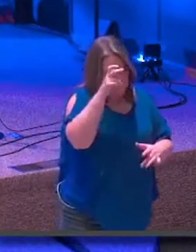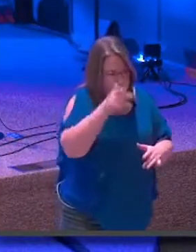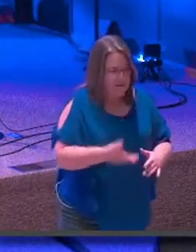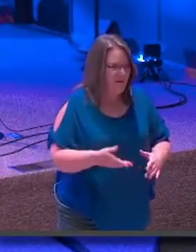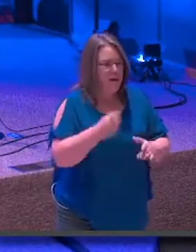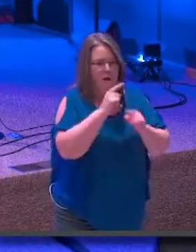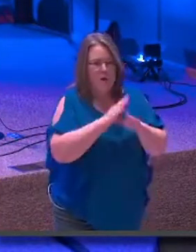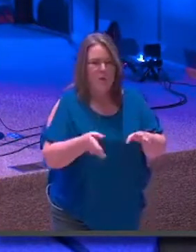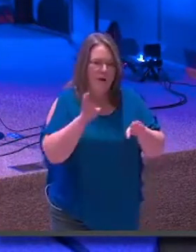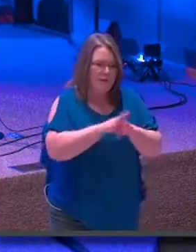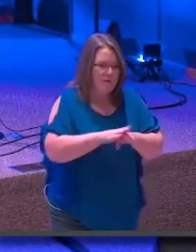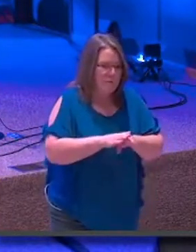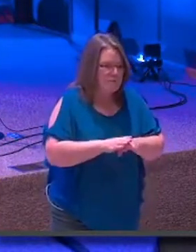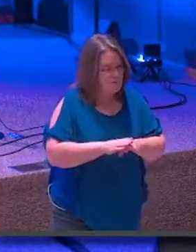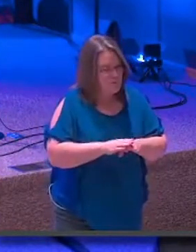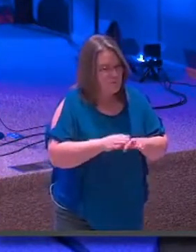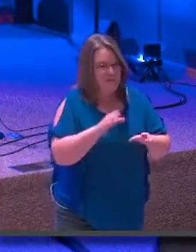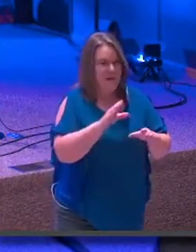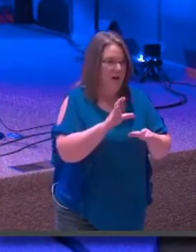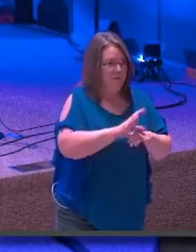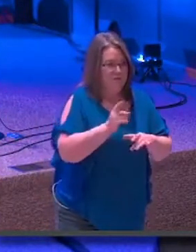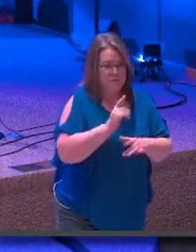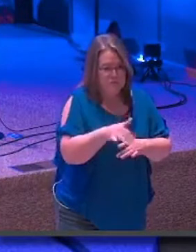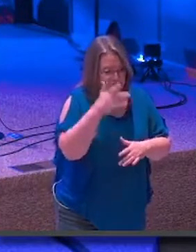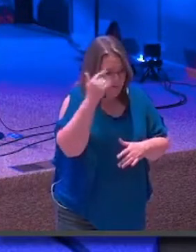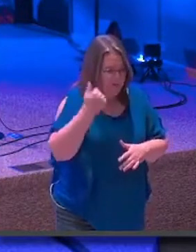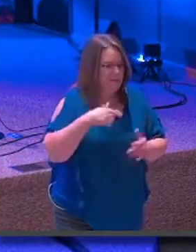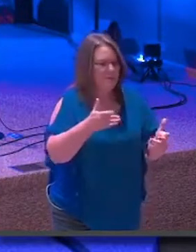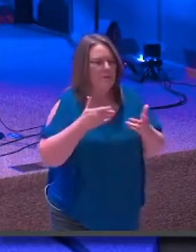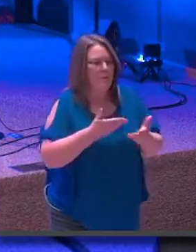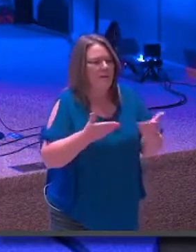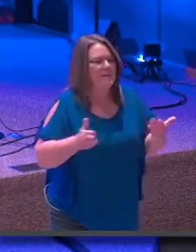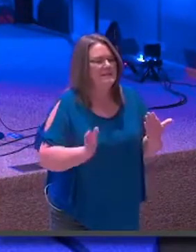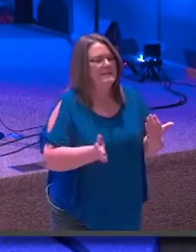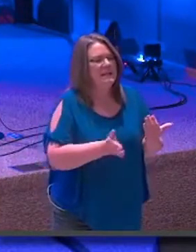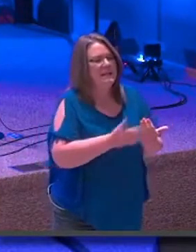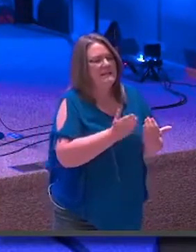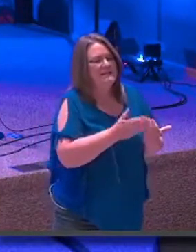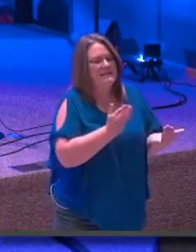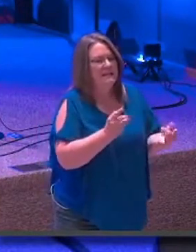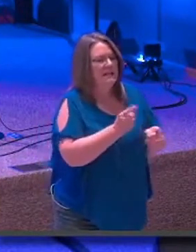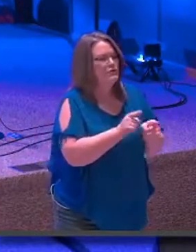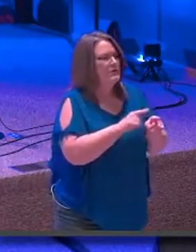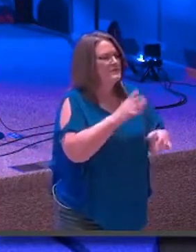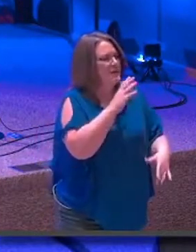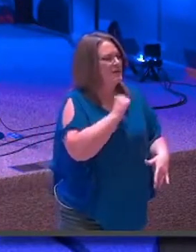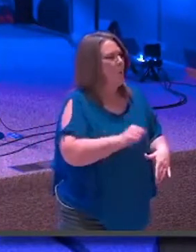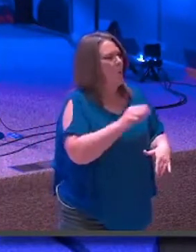church forever in a few years because we wanted things easy. Just like the old days.